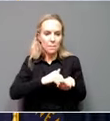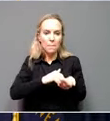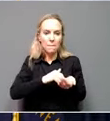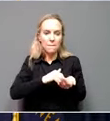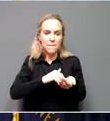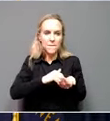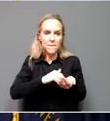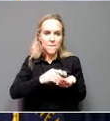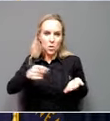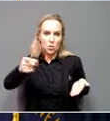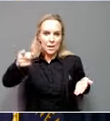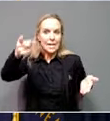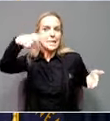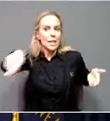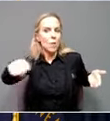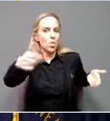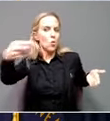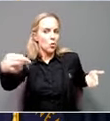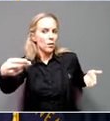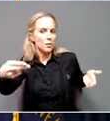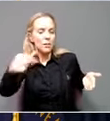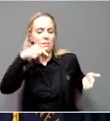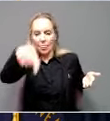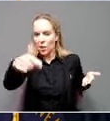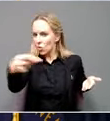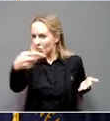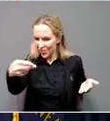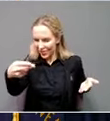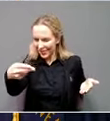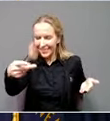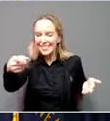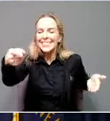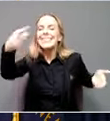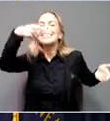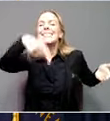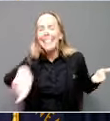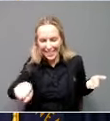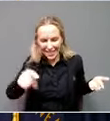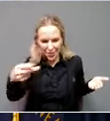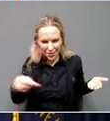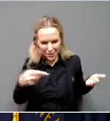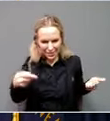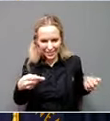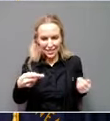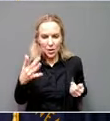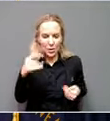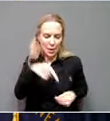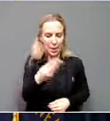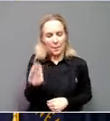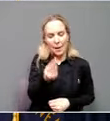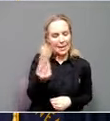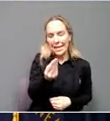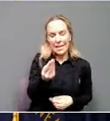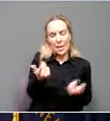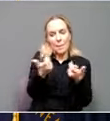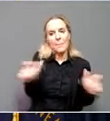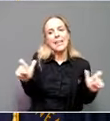next Thursday, not this coming Thursday, but thereafter. Next Monday is kind of a big day for me, and I'm going to